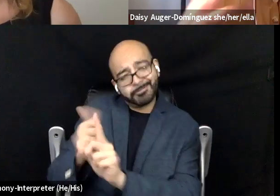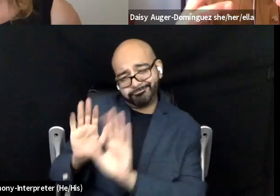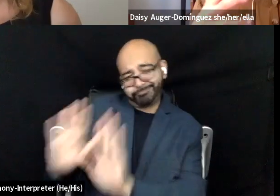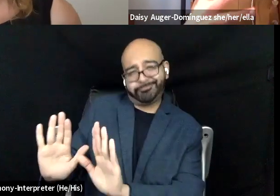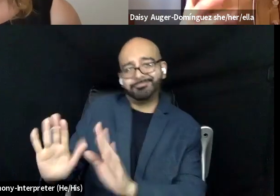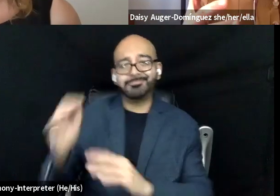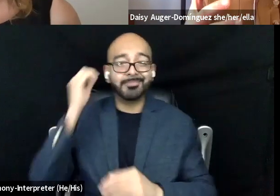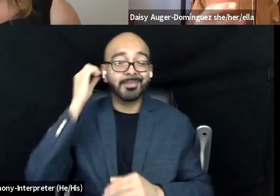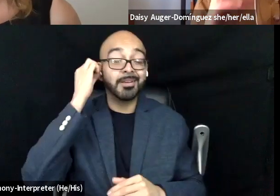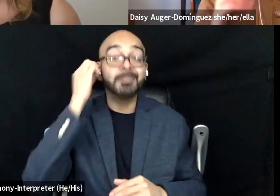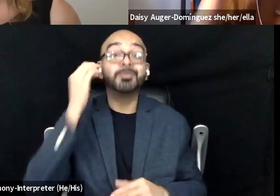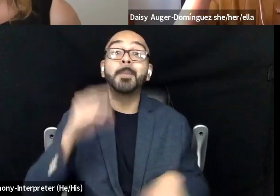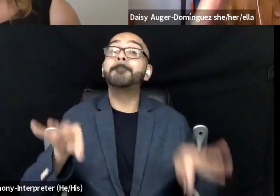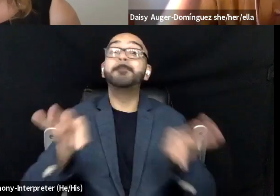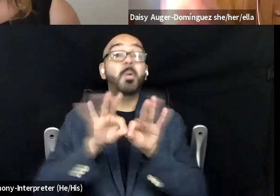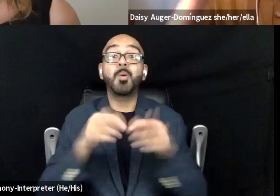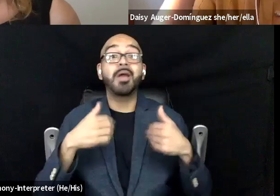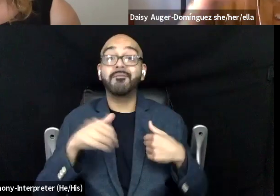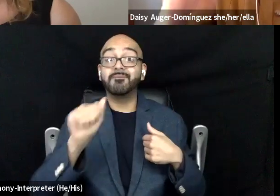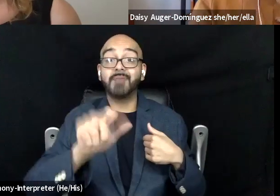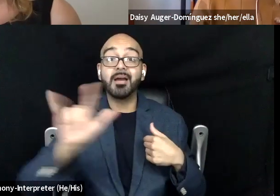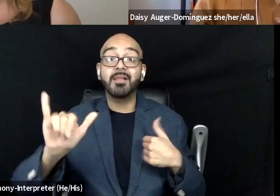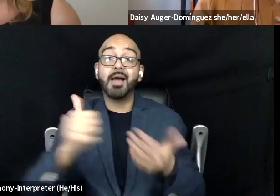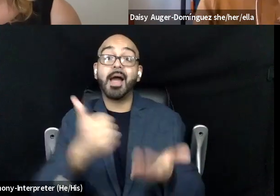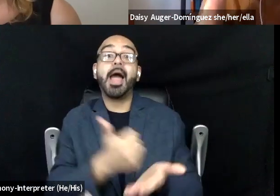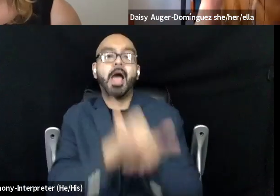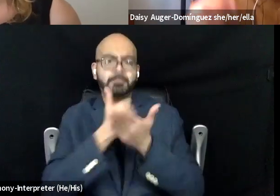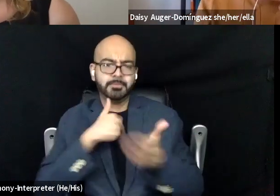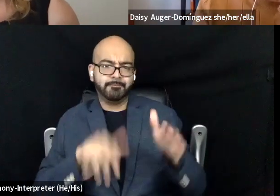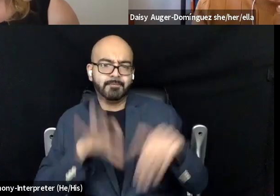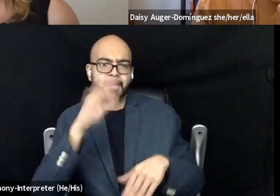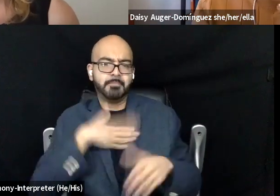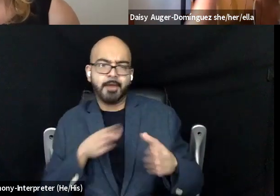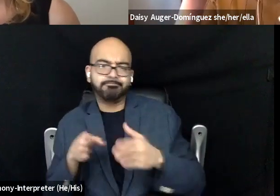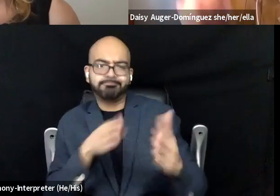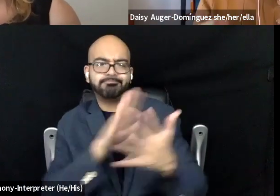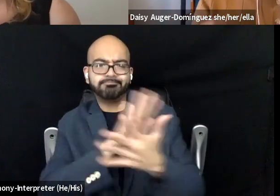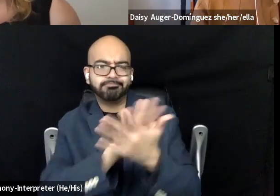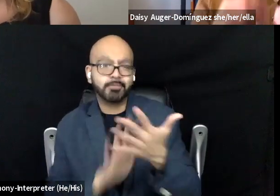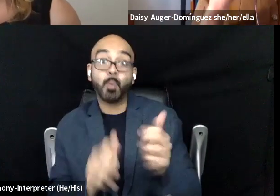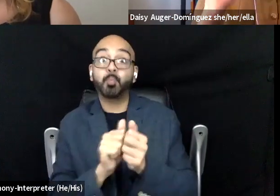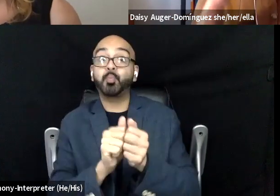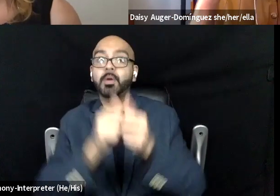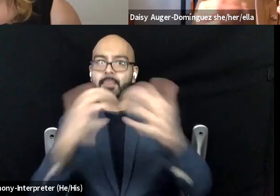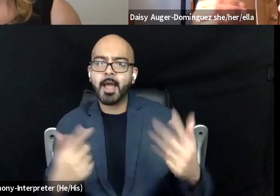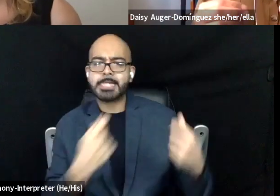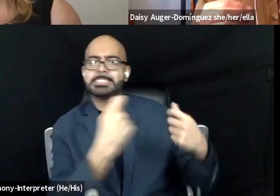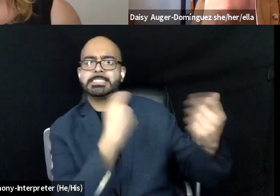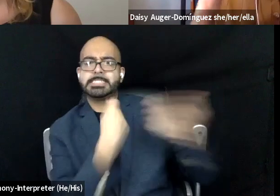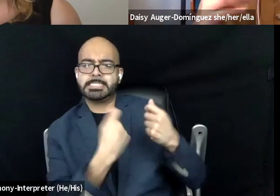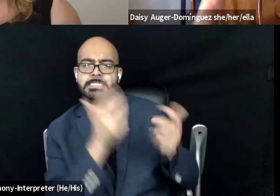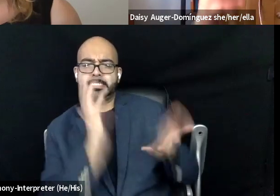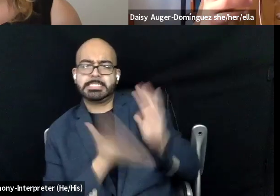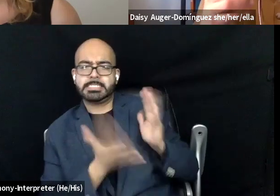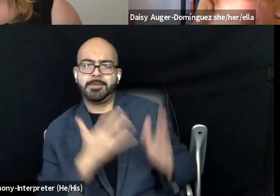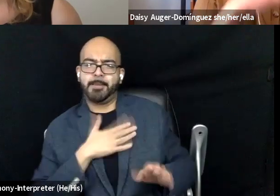find your way without projecting on you who you should be, especially, especially when that projection